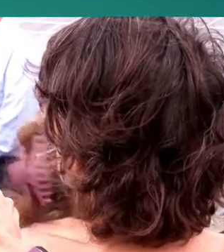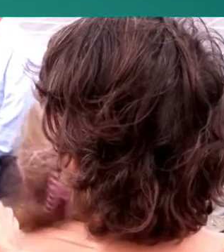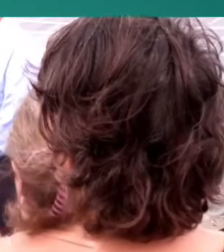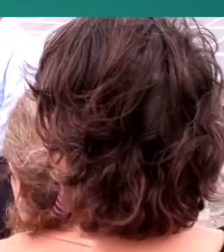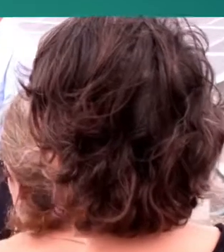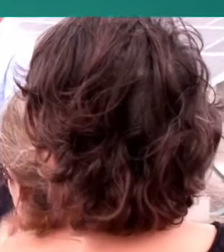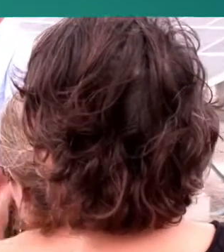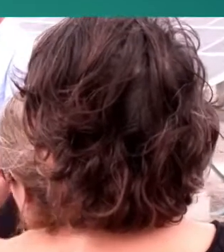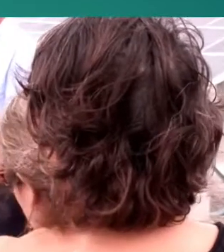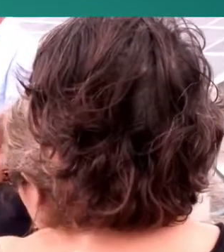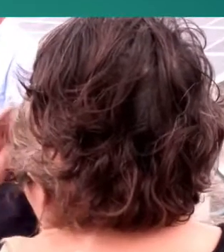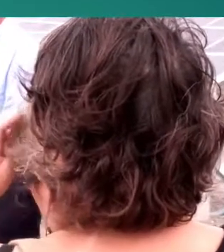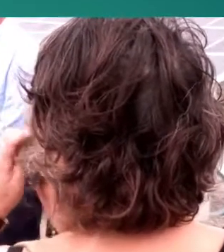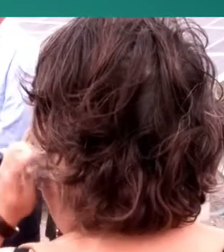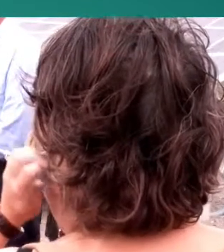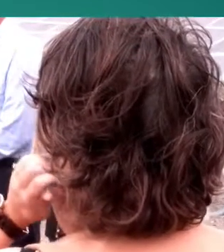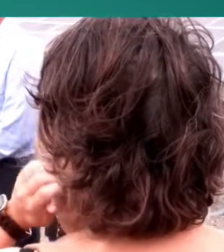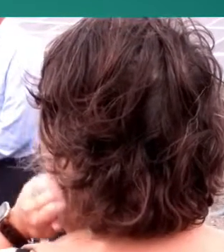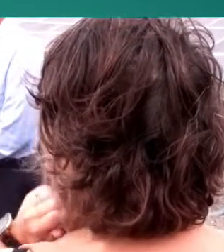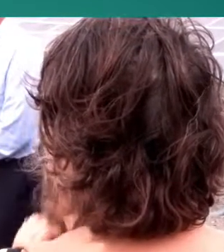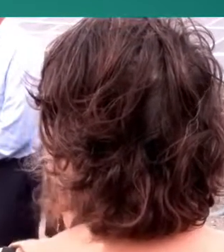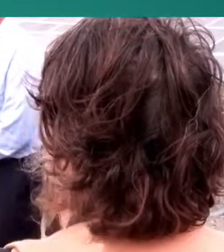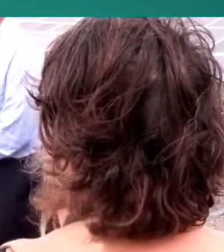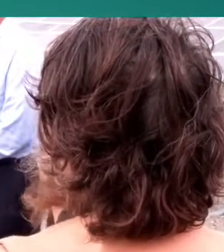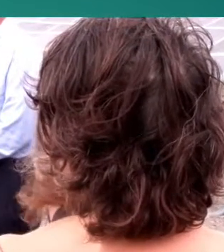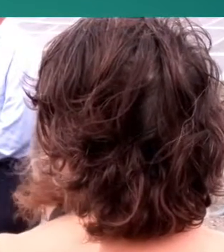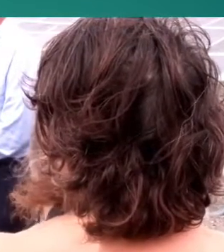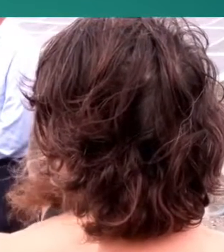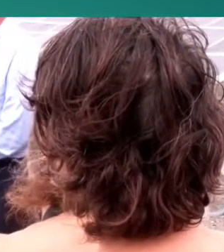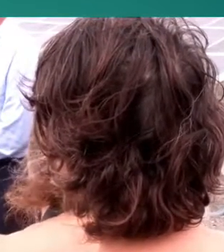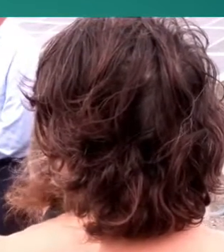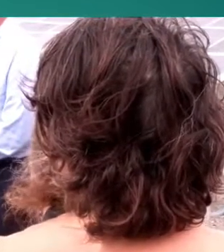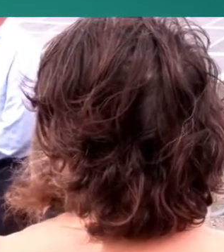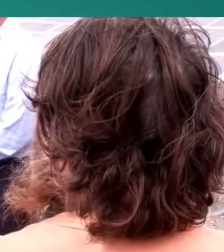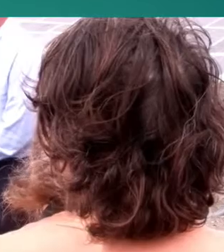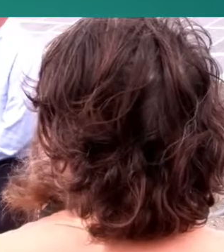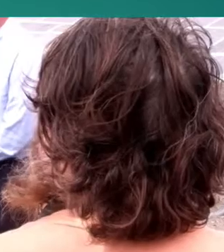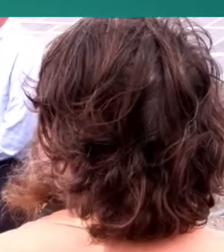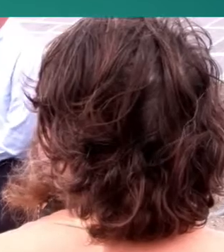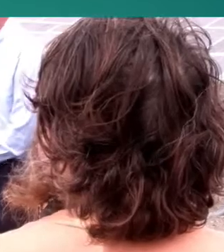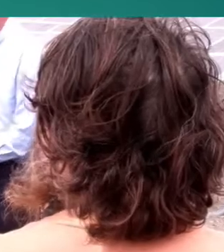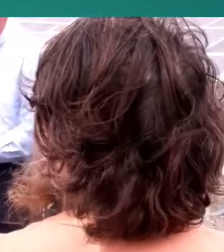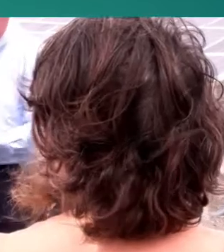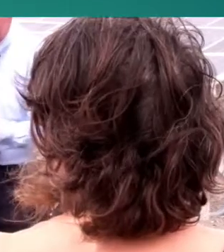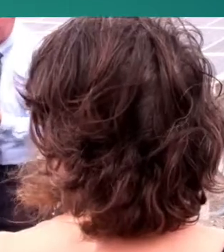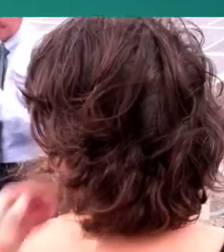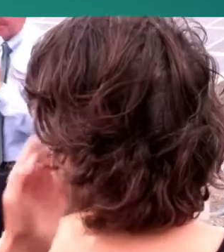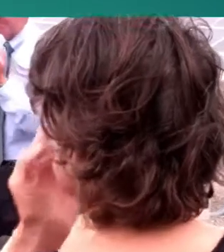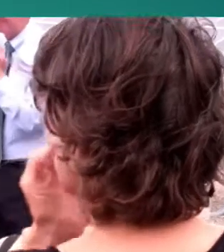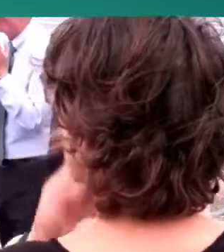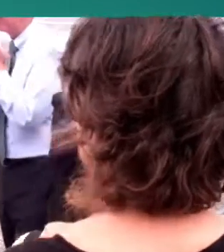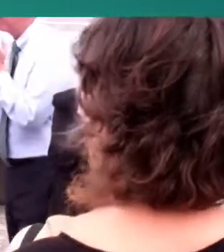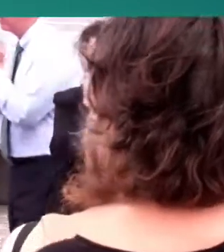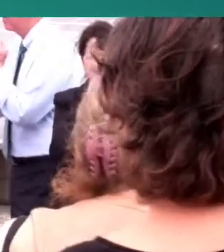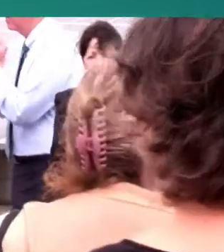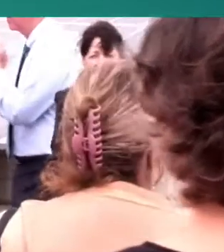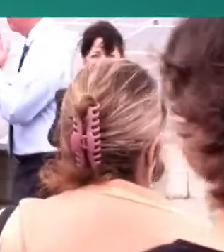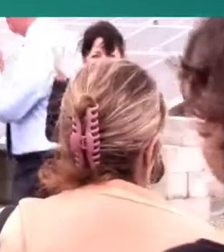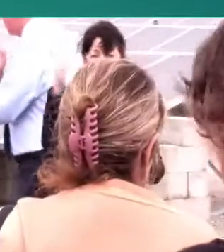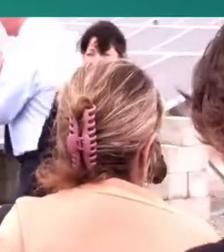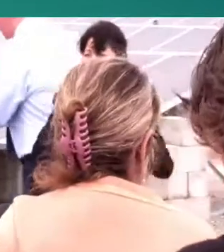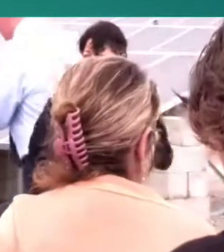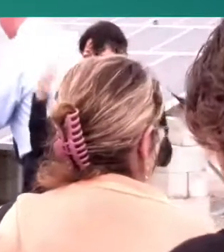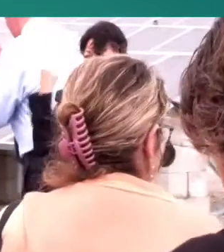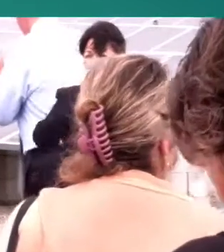Final word to all the advocates. Thanks for your great work. Look forward to working with you on more legislation in the future. Have a great day. Stay dry.